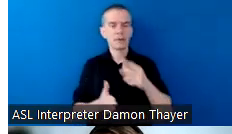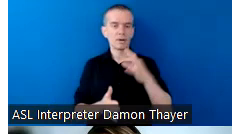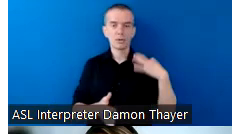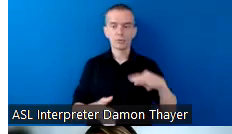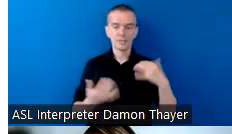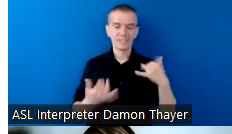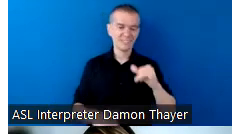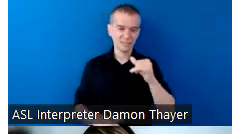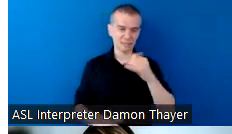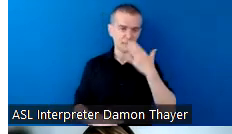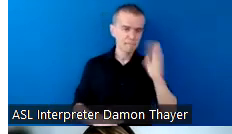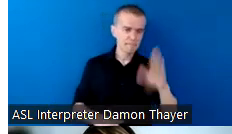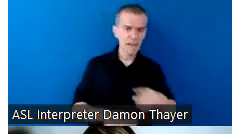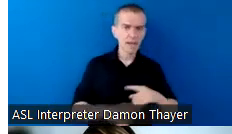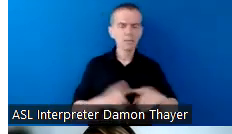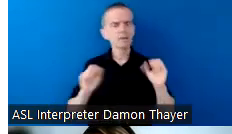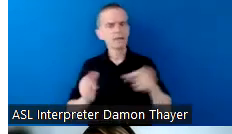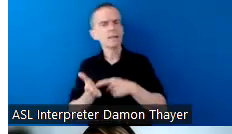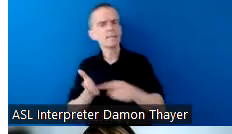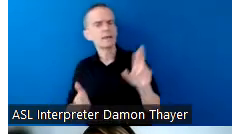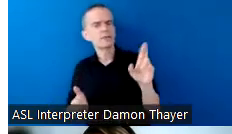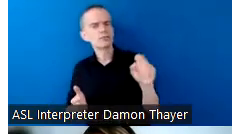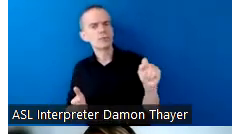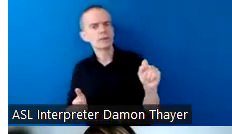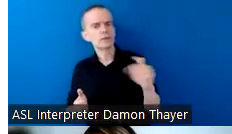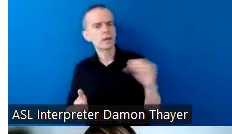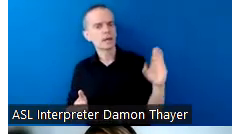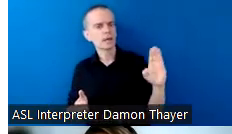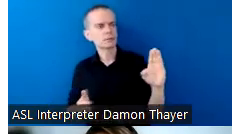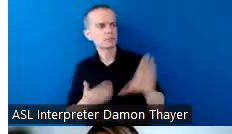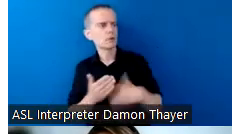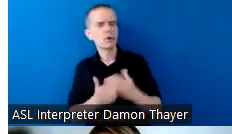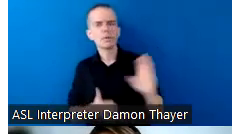to pay their rent and their bills are now actively, and